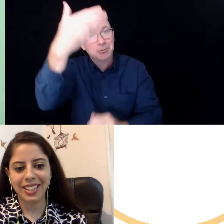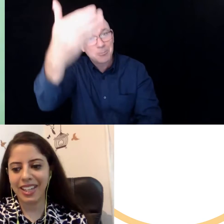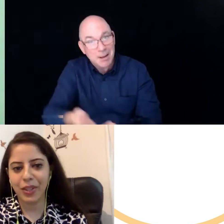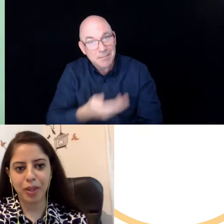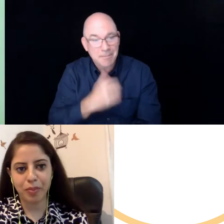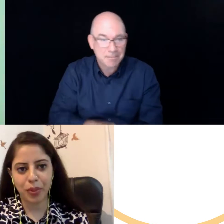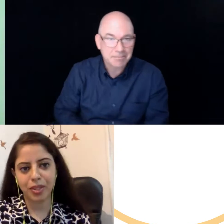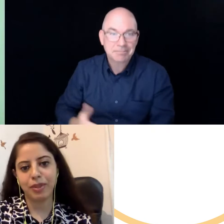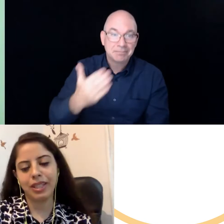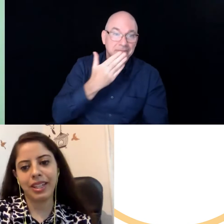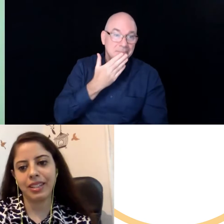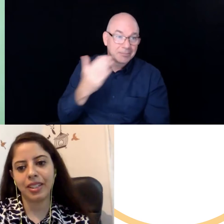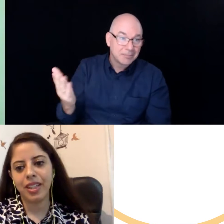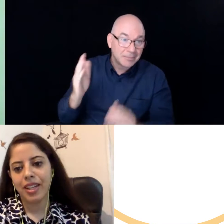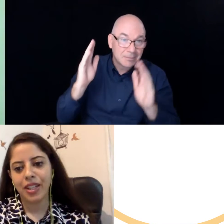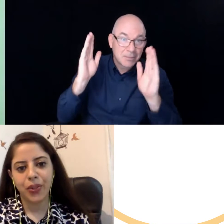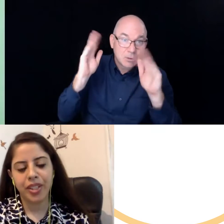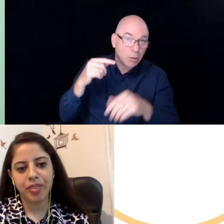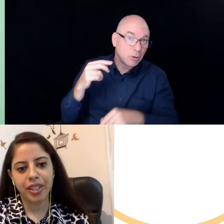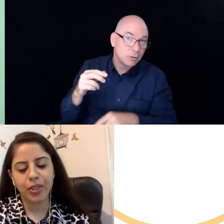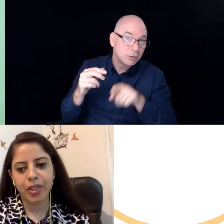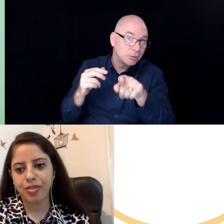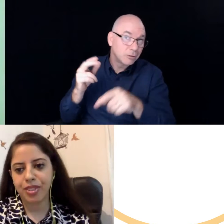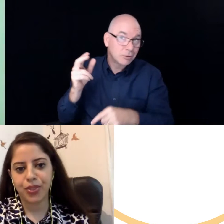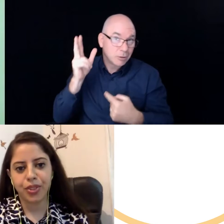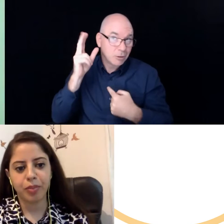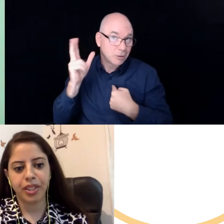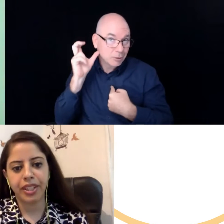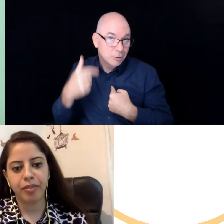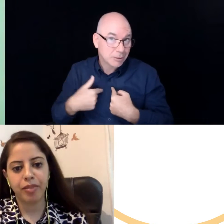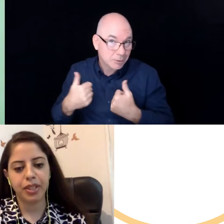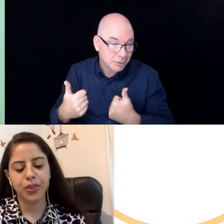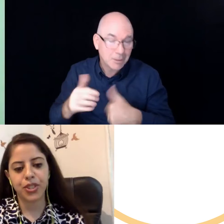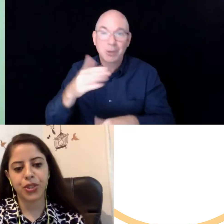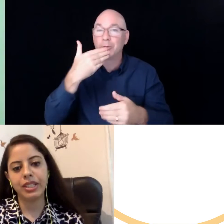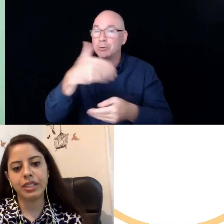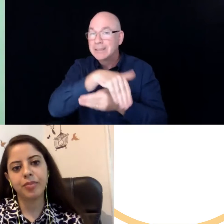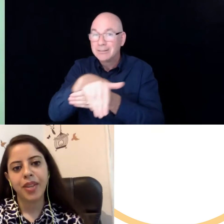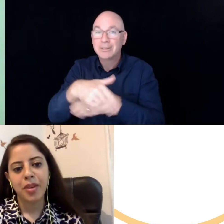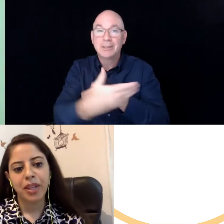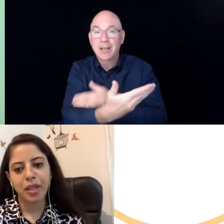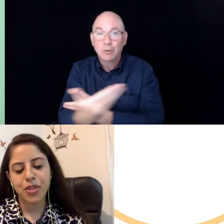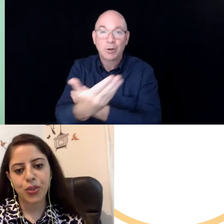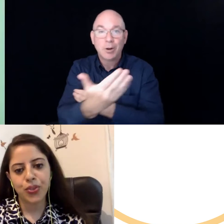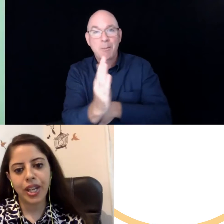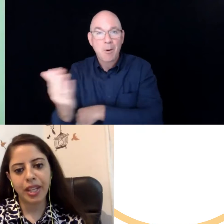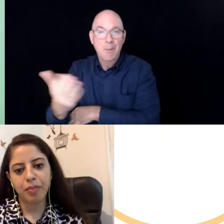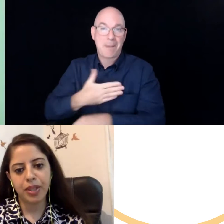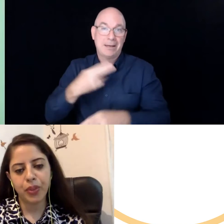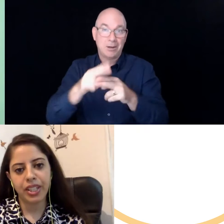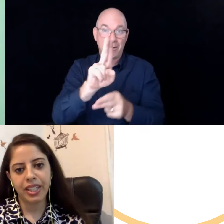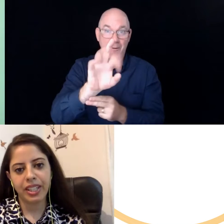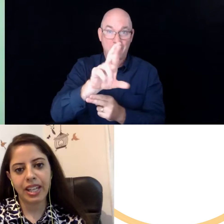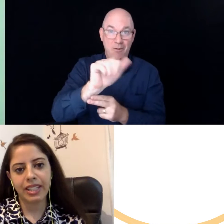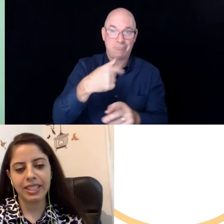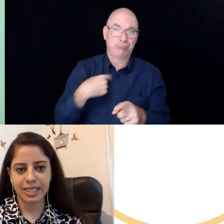Thanks, Ananya. I hope I'm audible, and good evening, good afternoon, good morning, everybody who's joined you. My name is Ufra, and I've